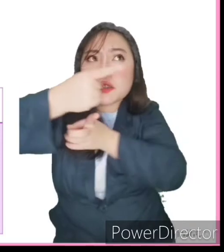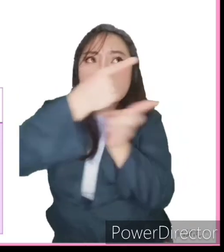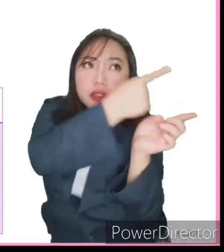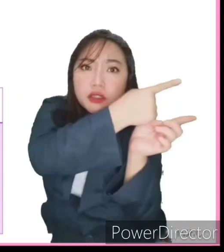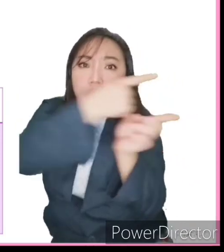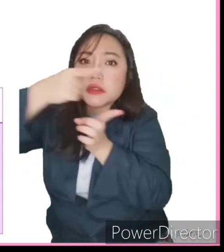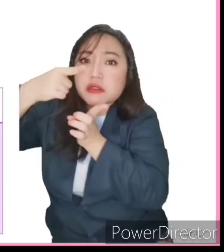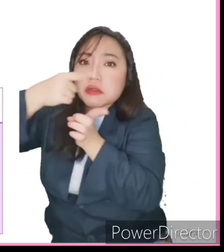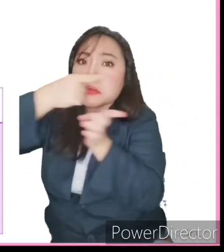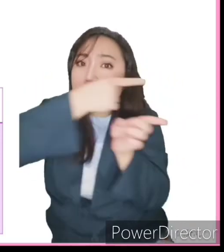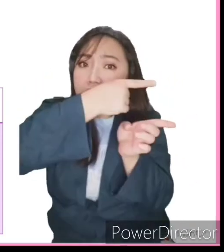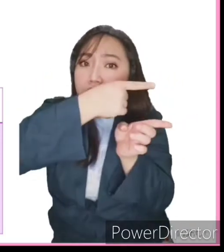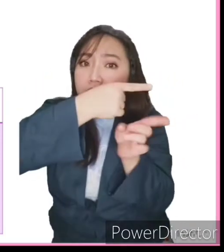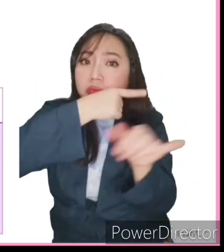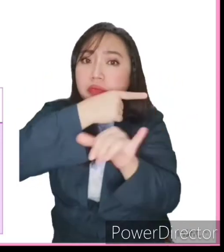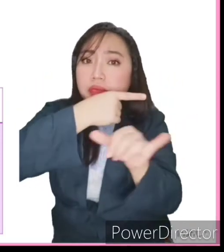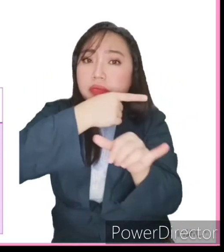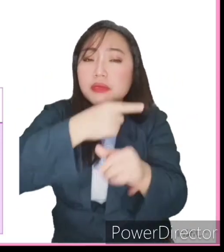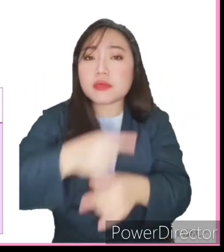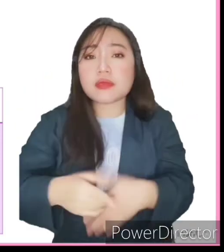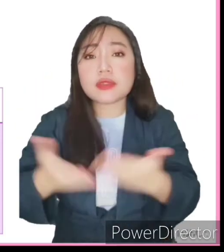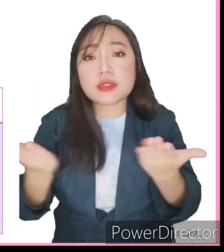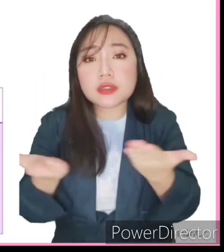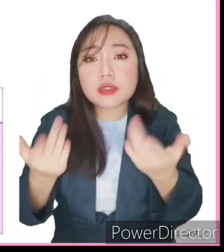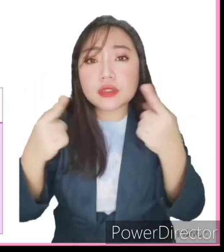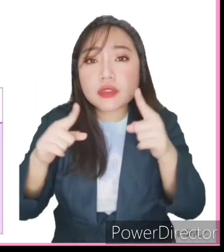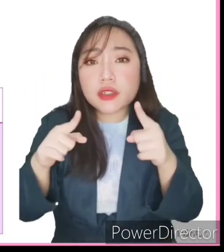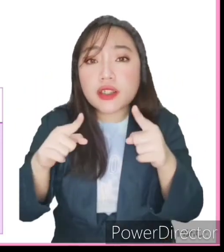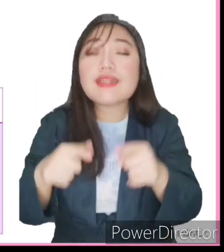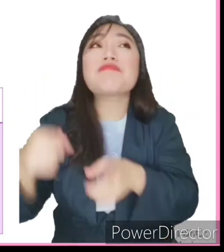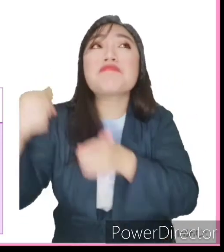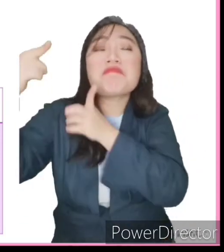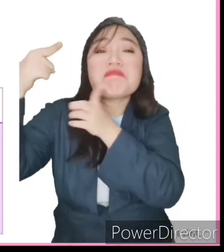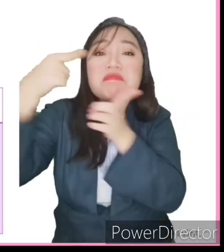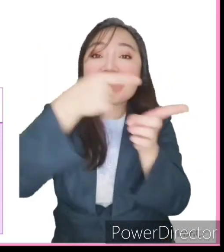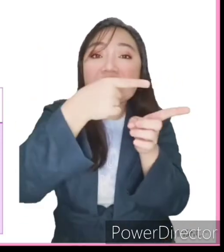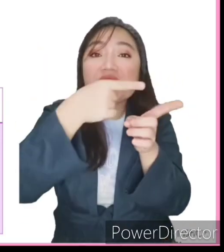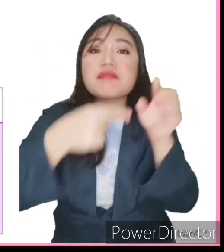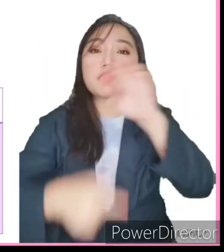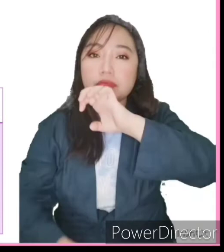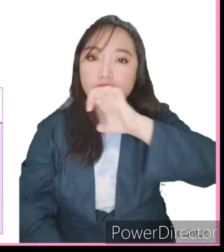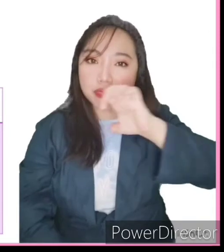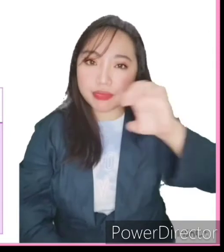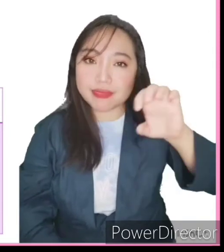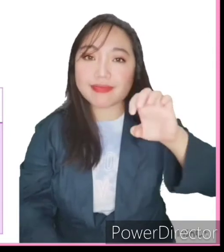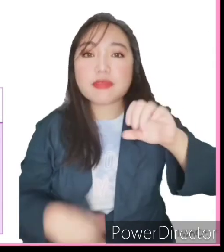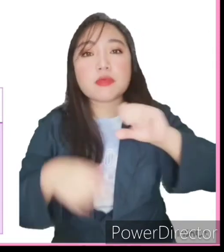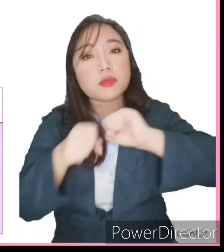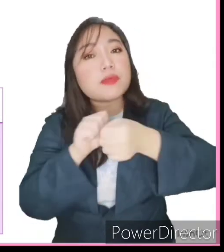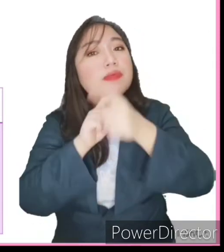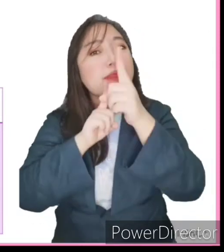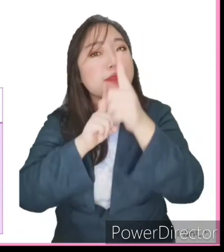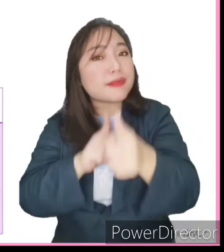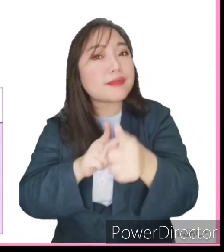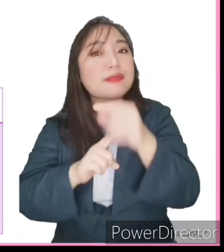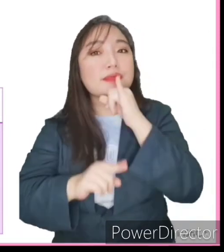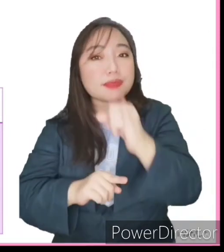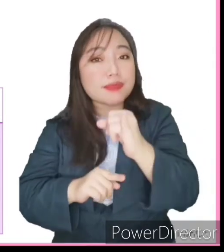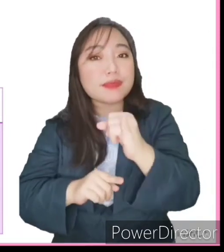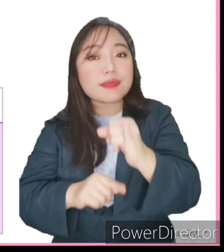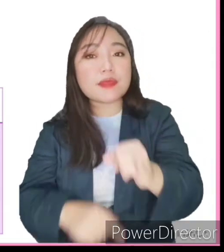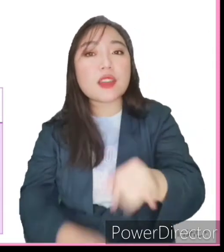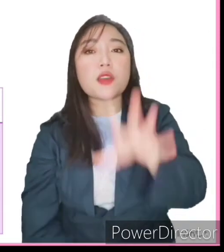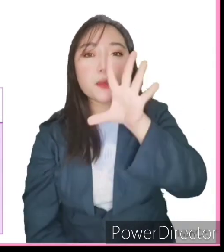Direction is, since both are going east, then the direction is also going to the east.